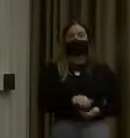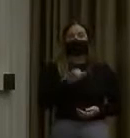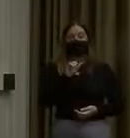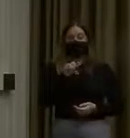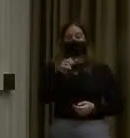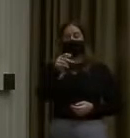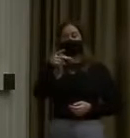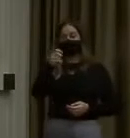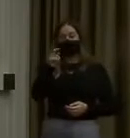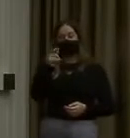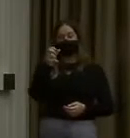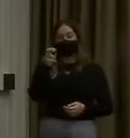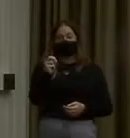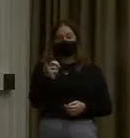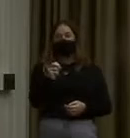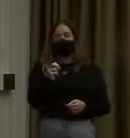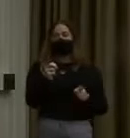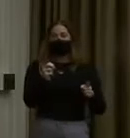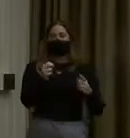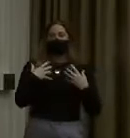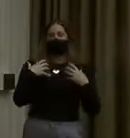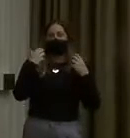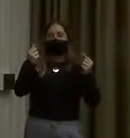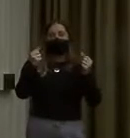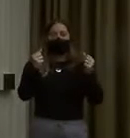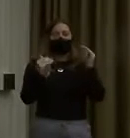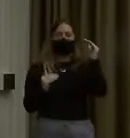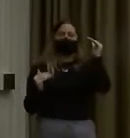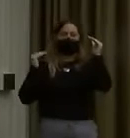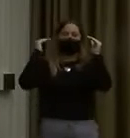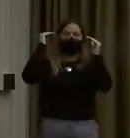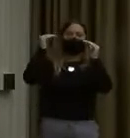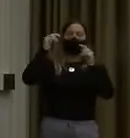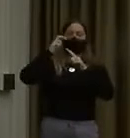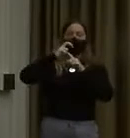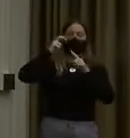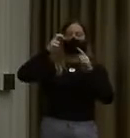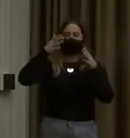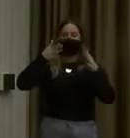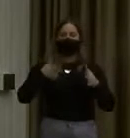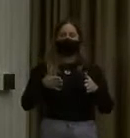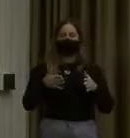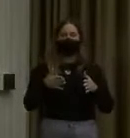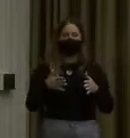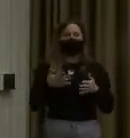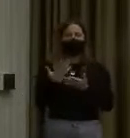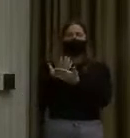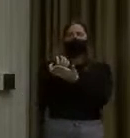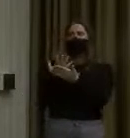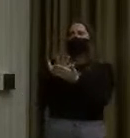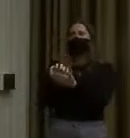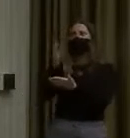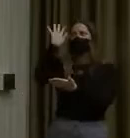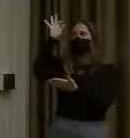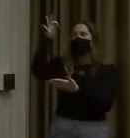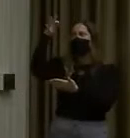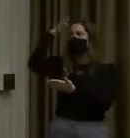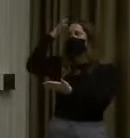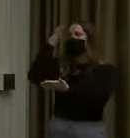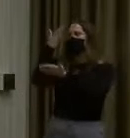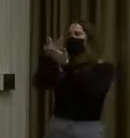petition, these health equity champions, if you will, pleaded with the federal government to stop